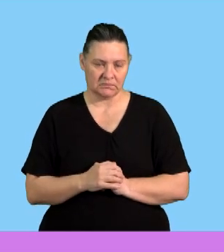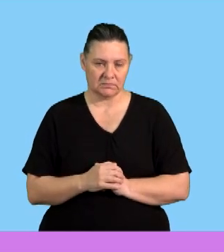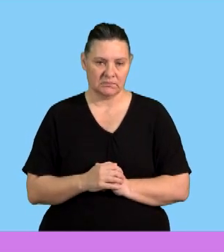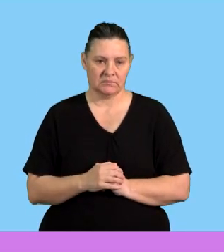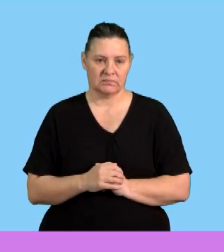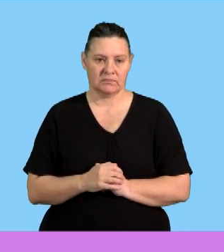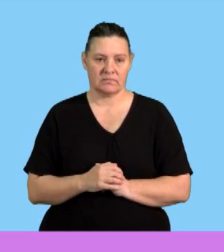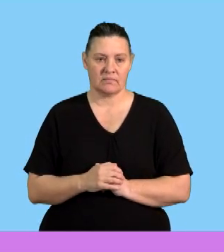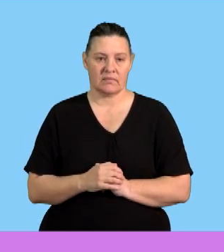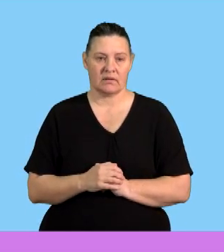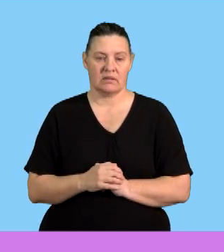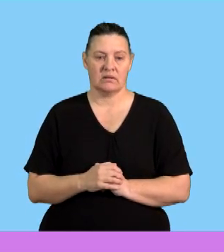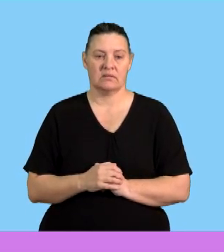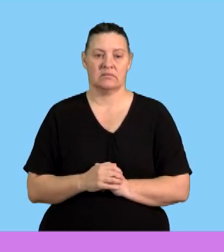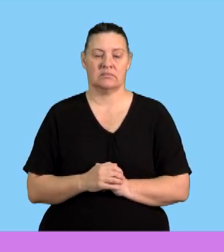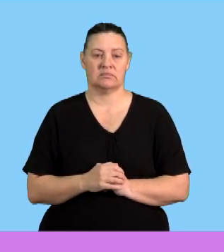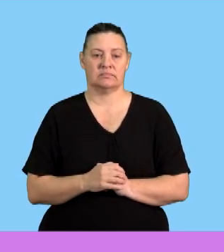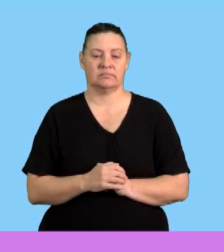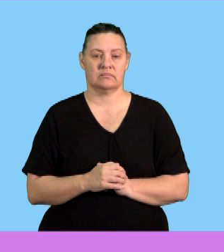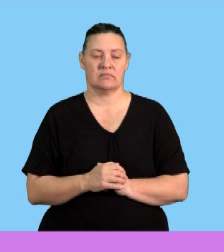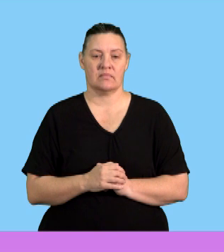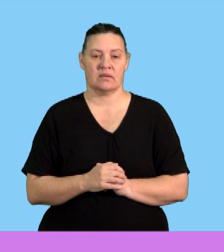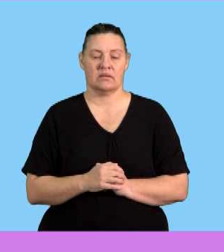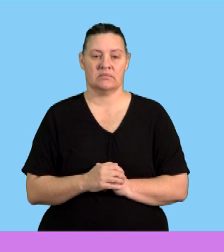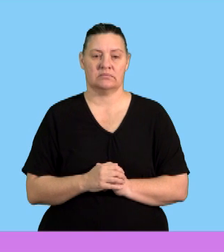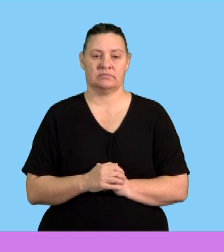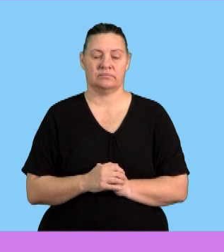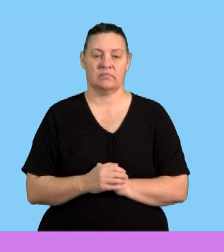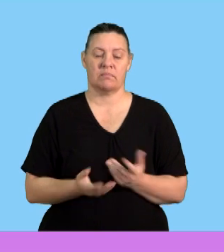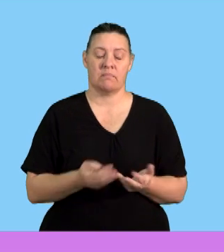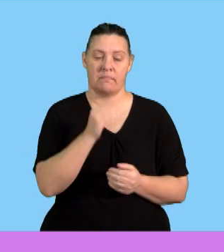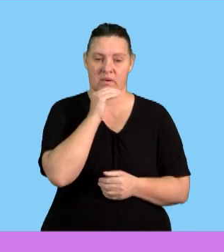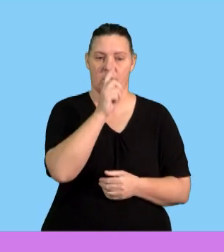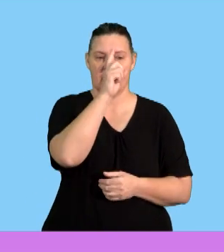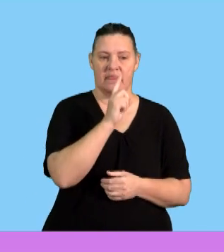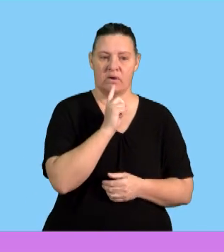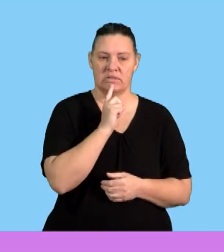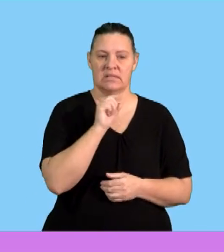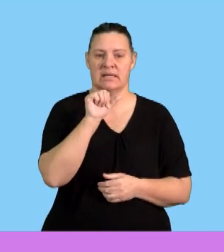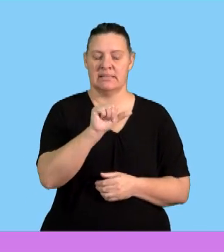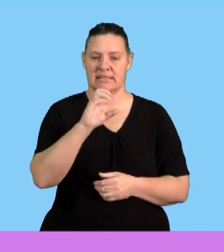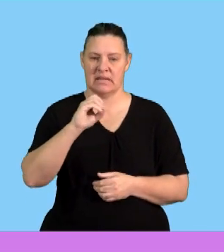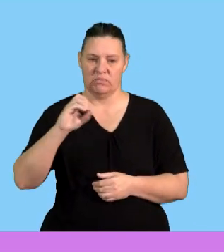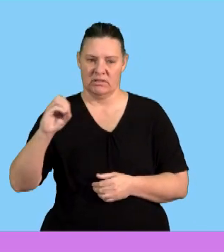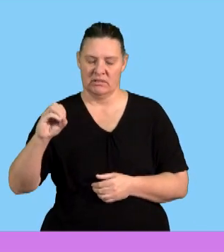2.6%, and that is then going to be